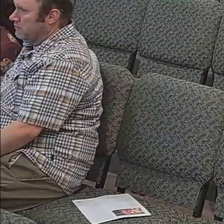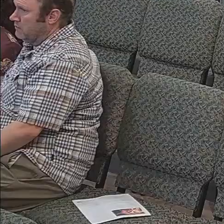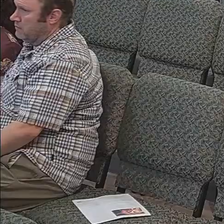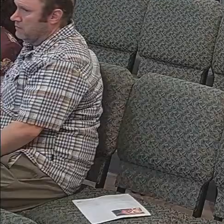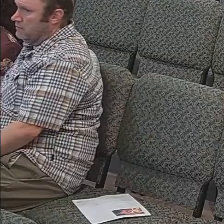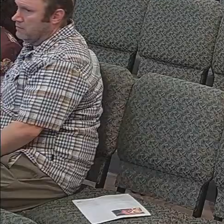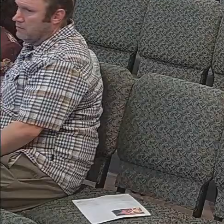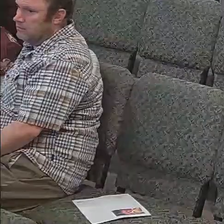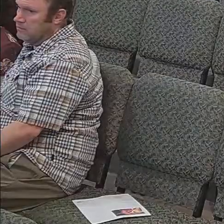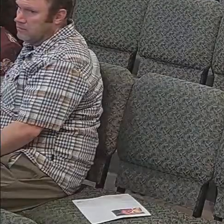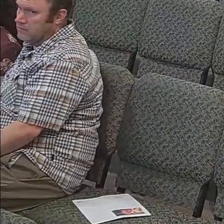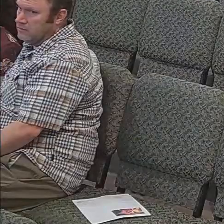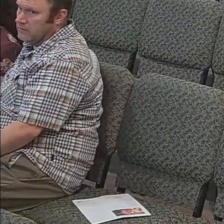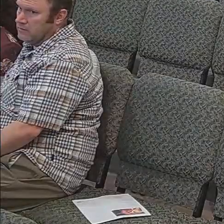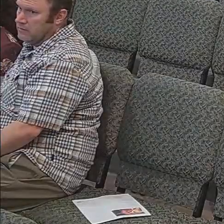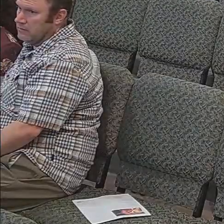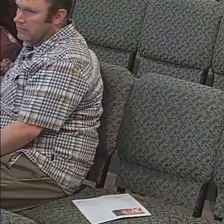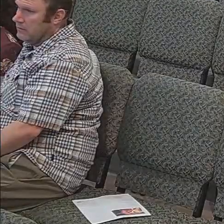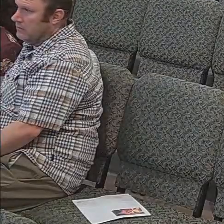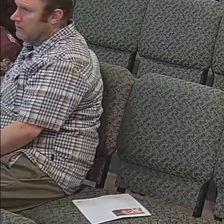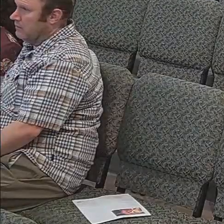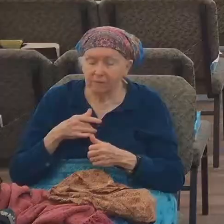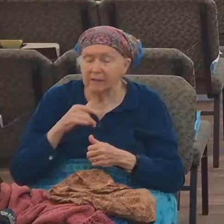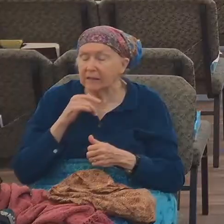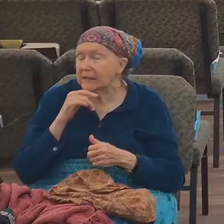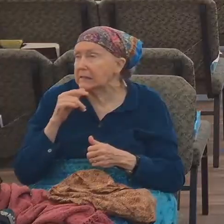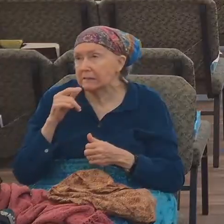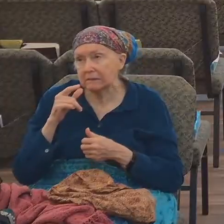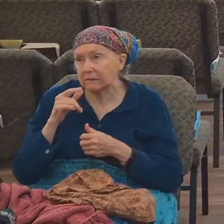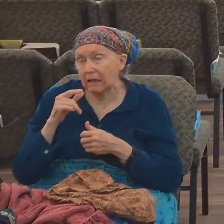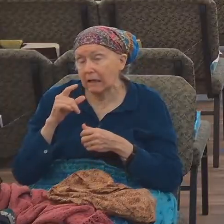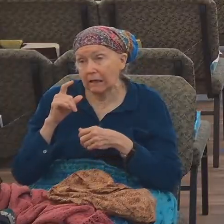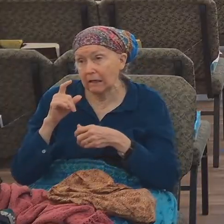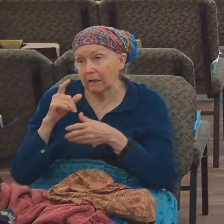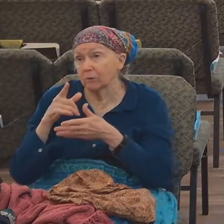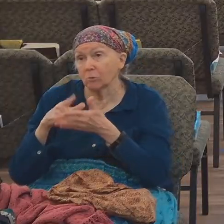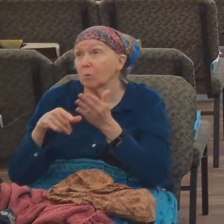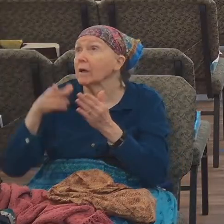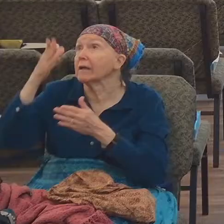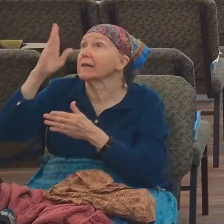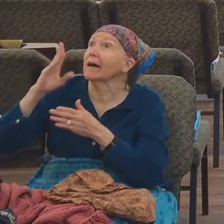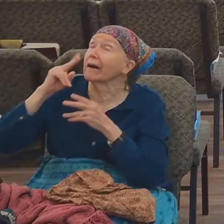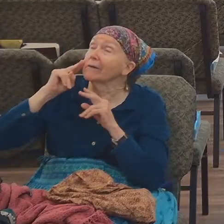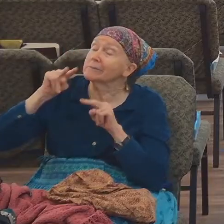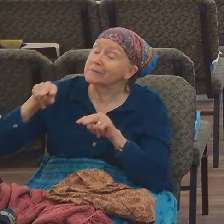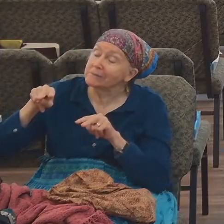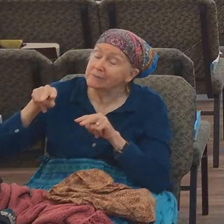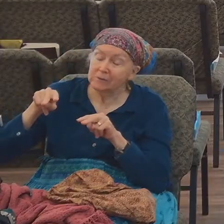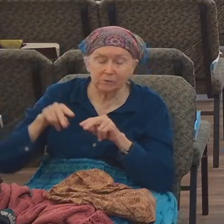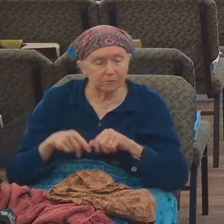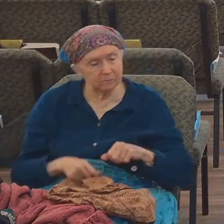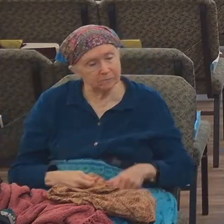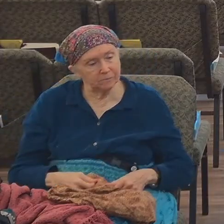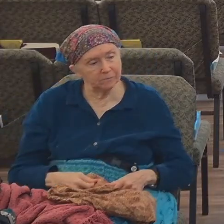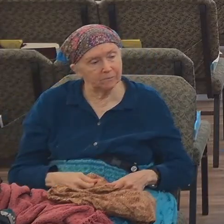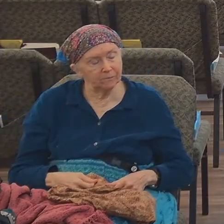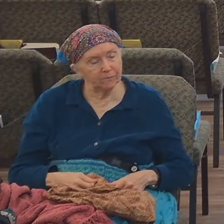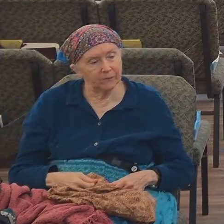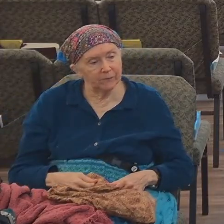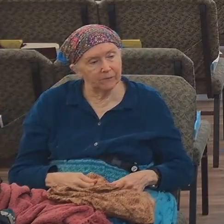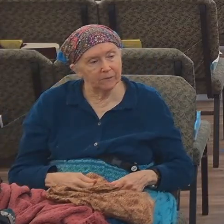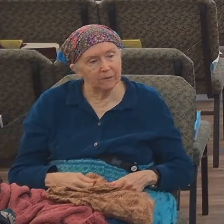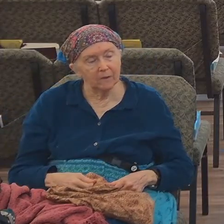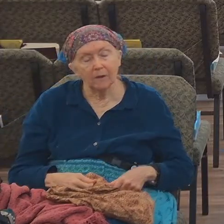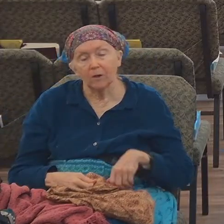the reality of Yeah. God. Yeah. So literally, right? For instance, he used the word